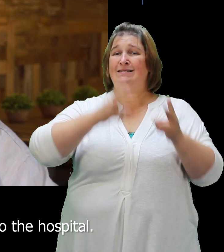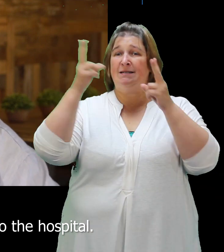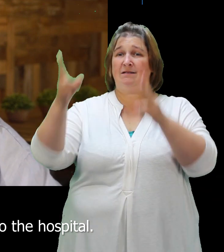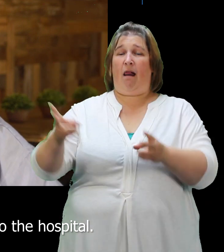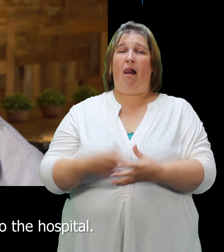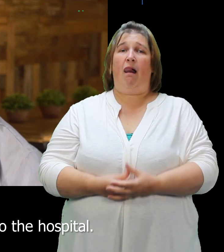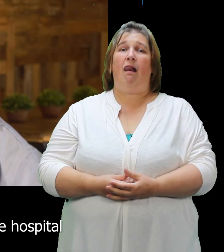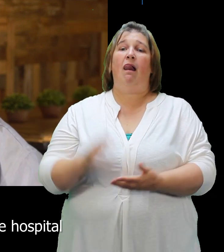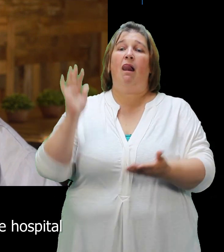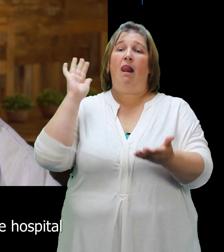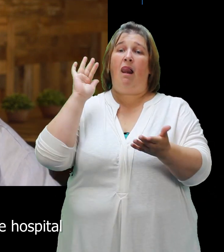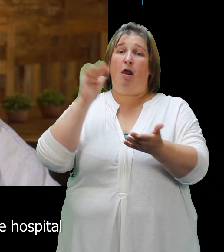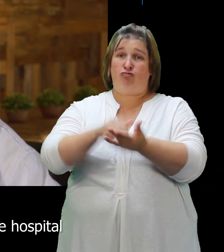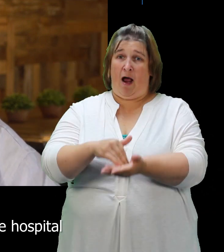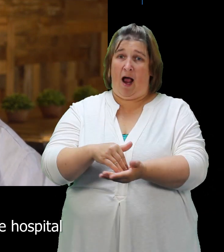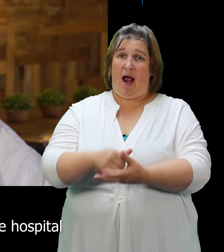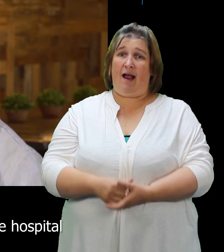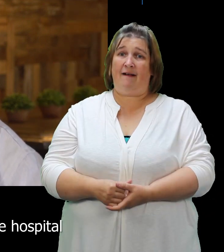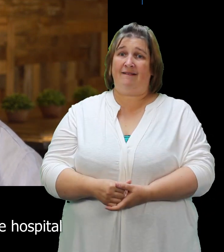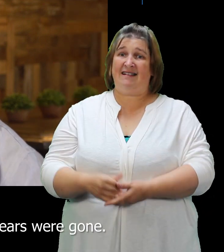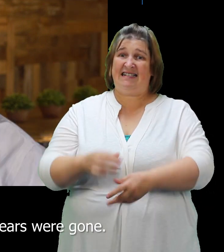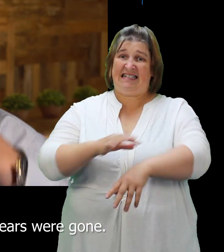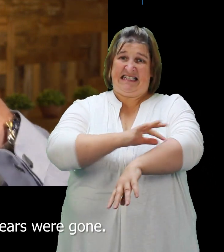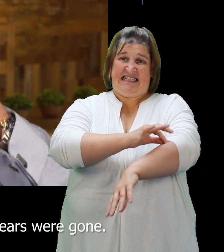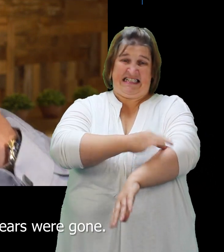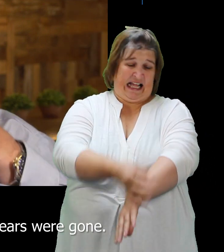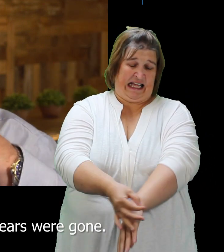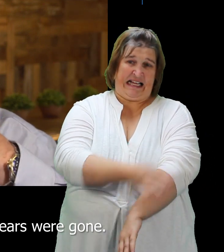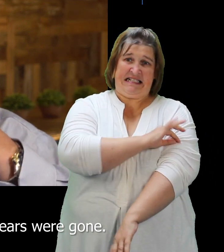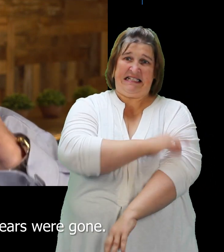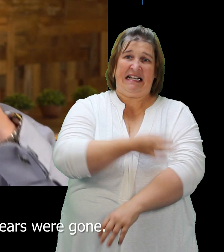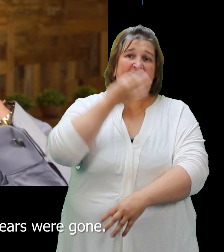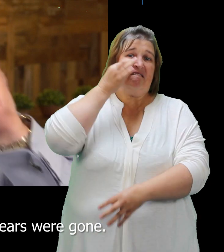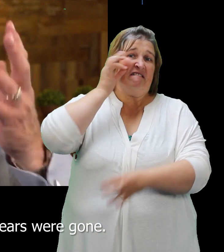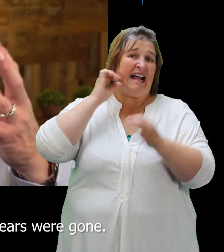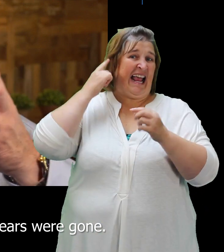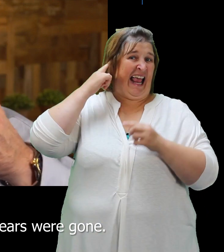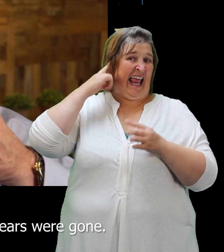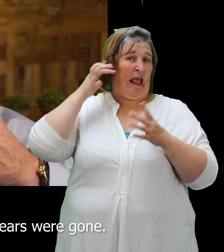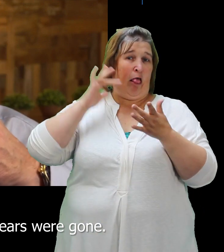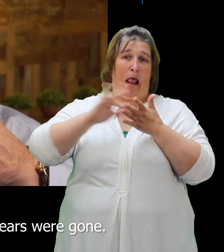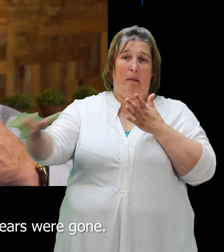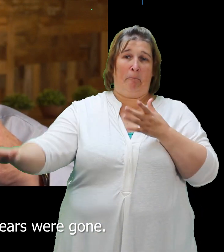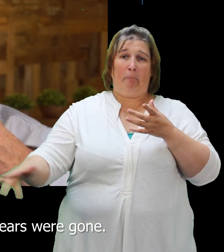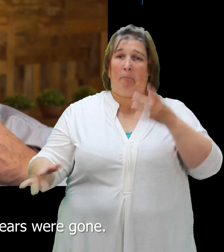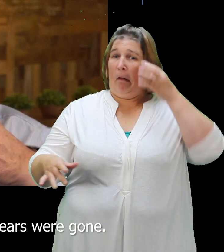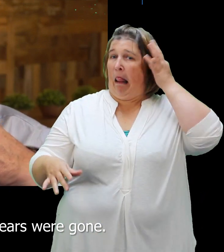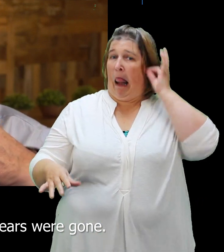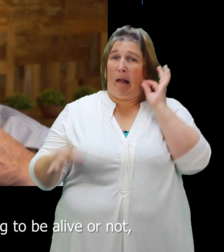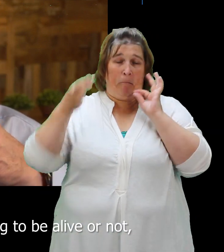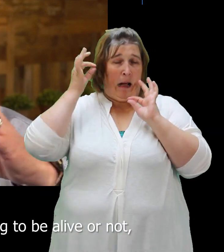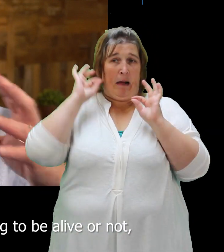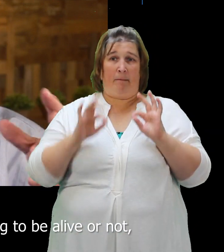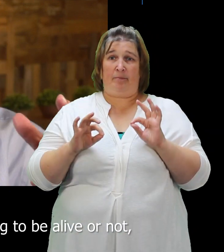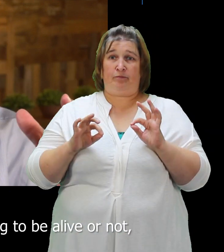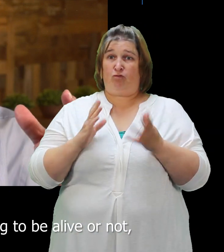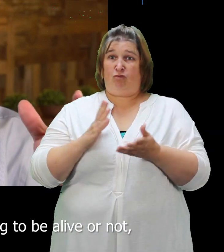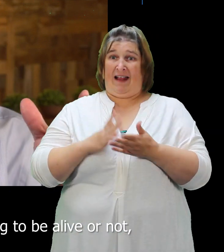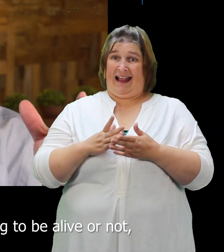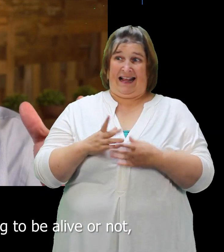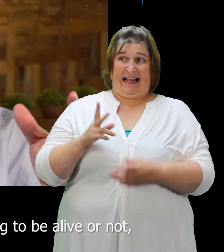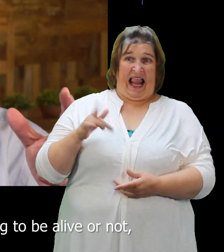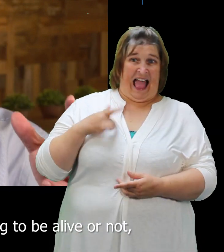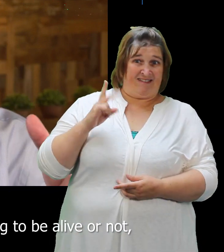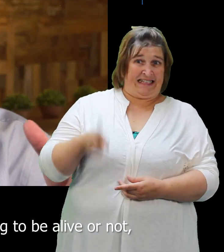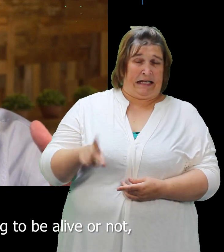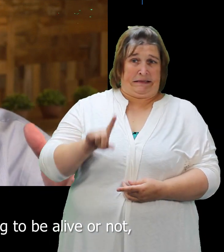hospital. And when my father got to the hospital, skin was hanging off of his face, his ears were gone. It was just even a miracle